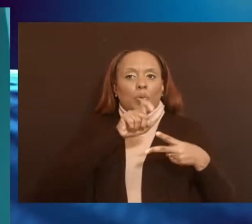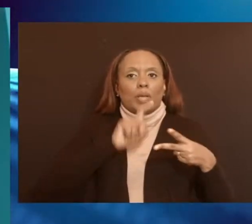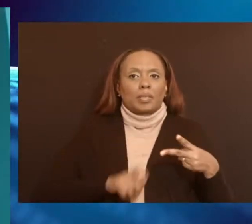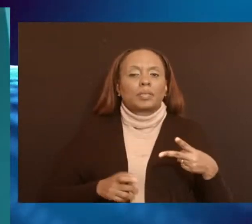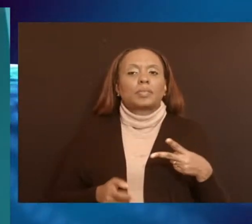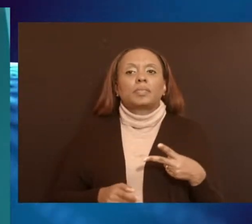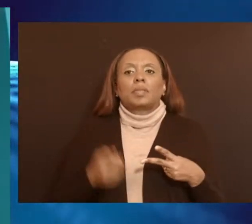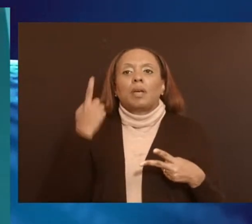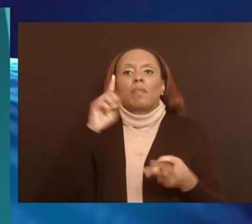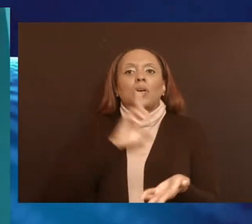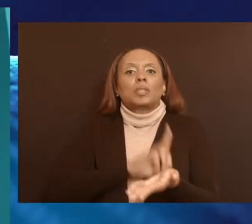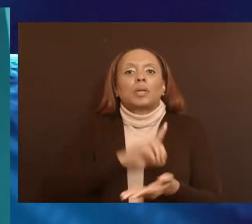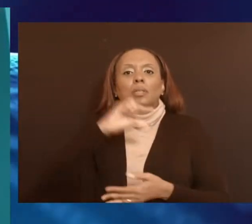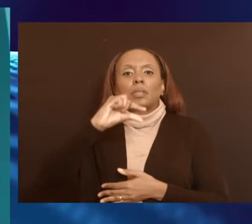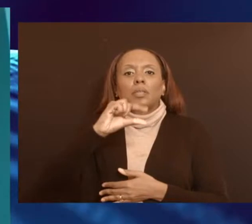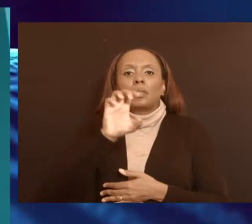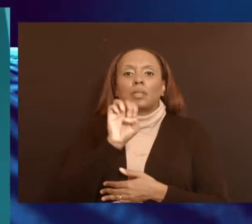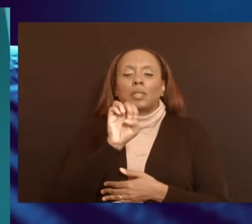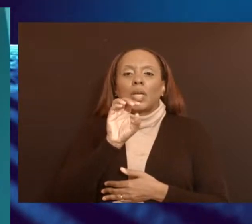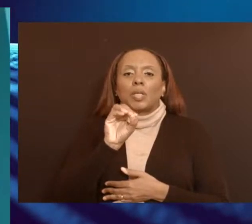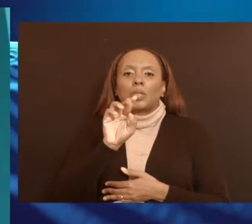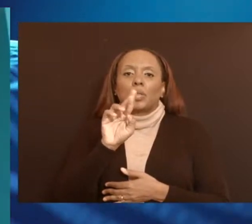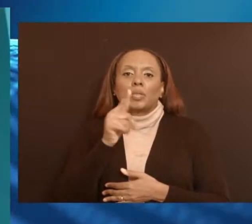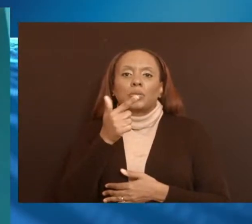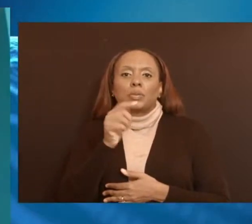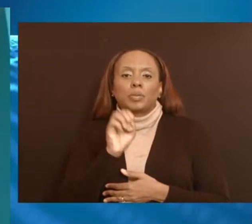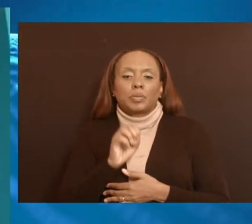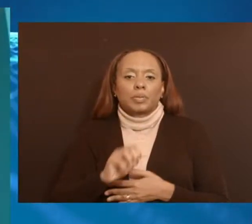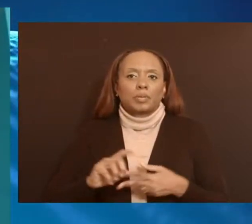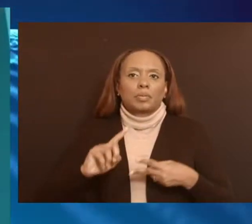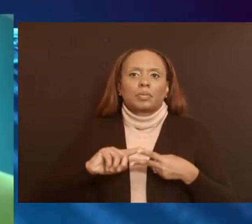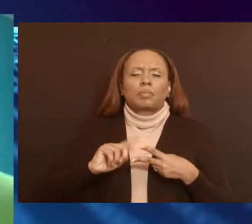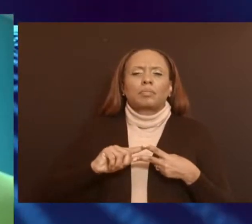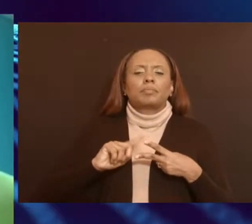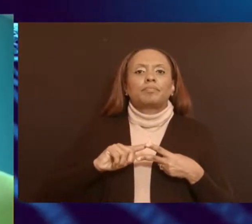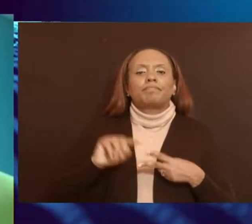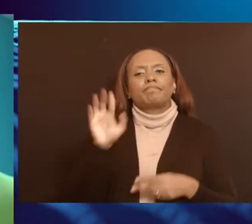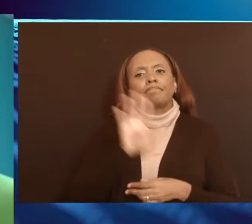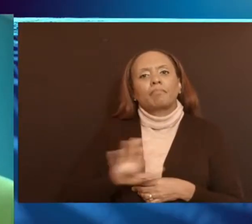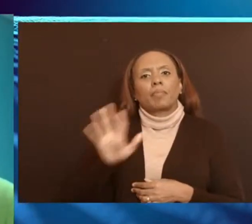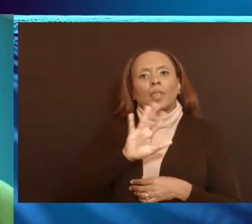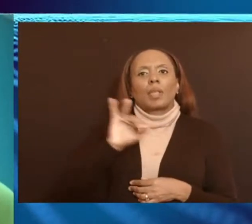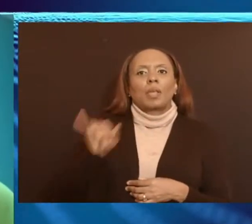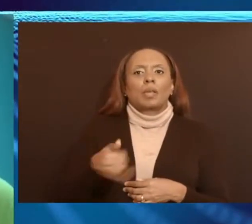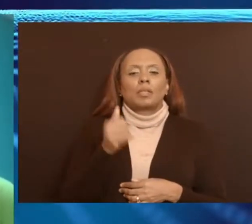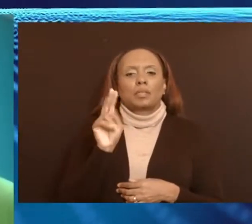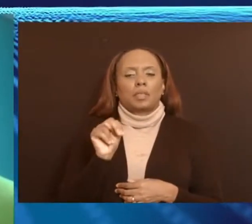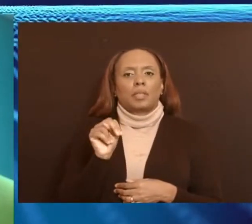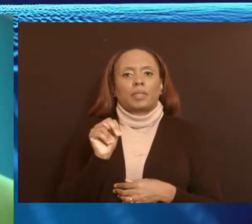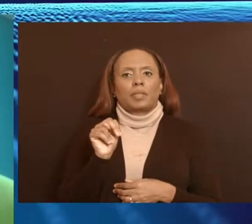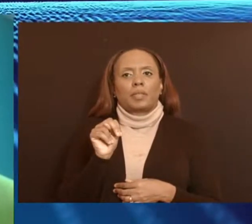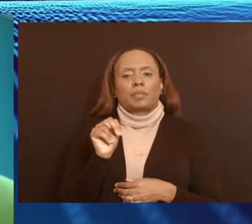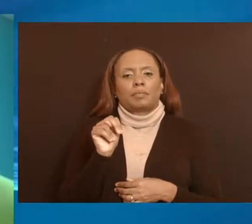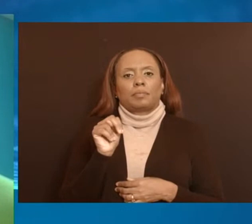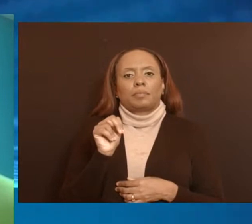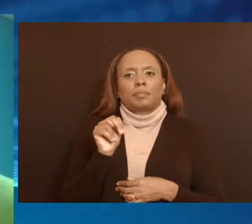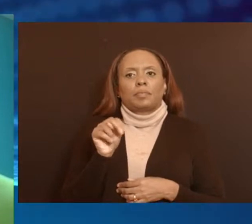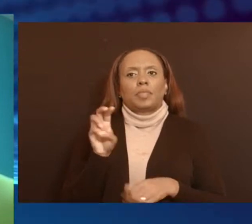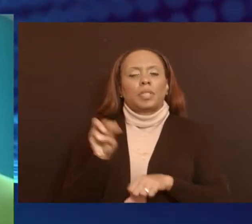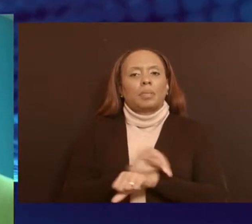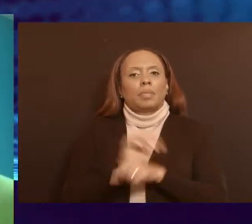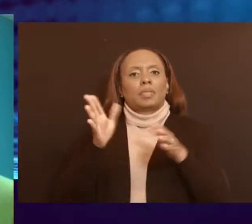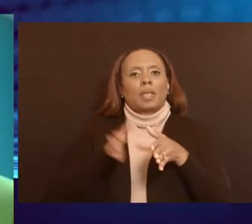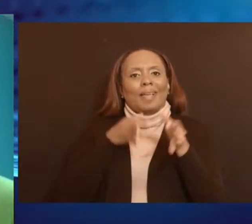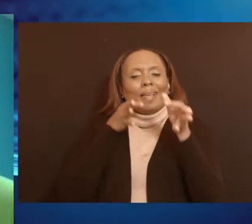Dr. George, good afternoon. Around January, the minister would have been at pains to explain to the